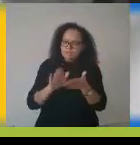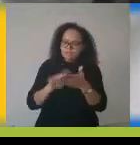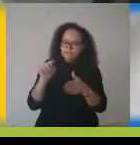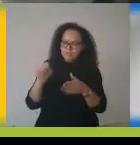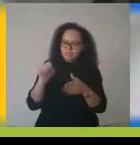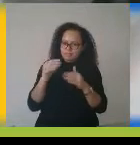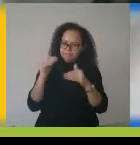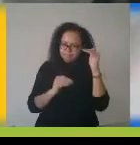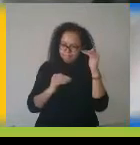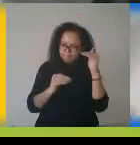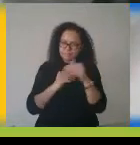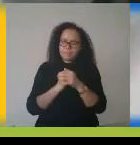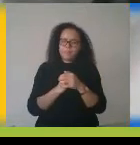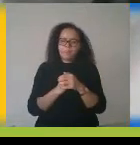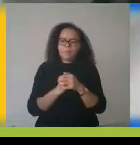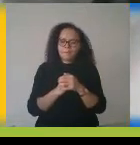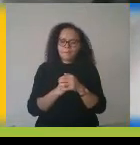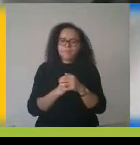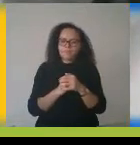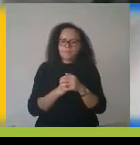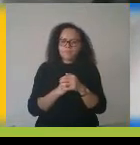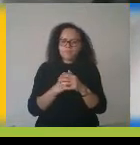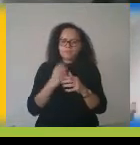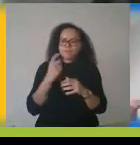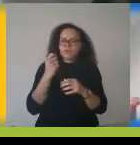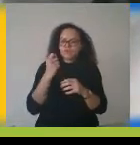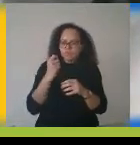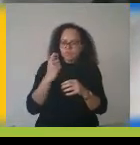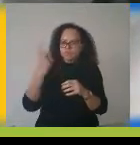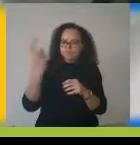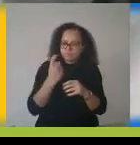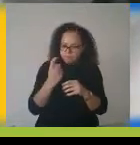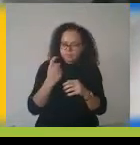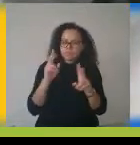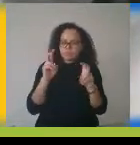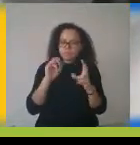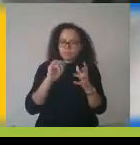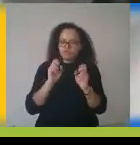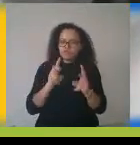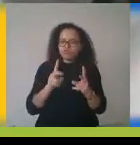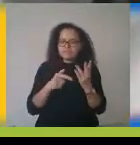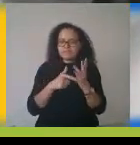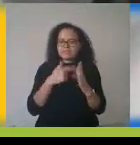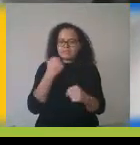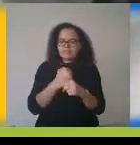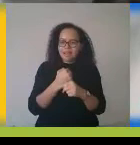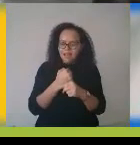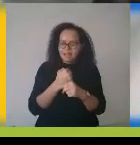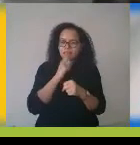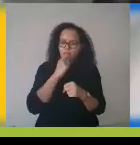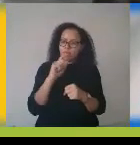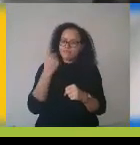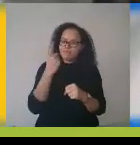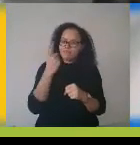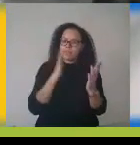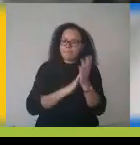bringing shortly on the virtual stage Street Tag, who would have the first 10 minutes